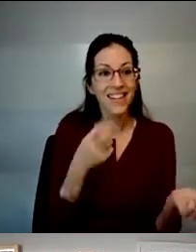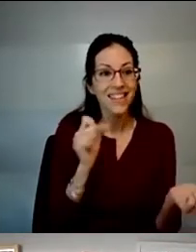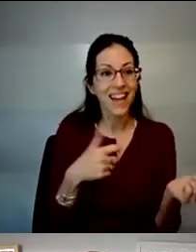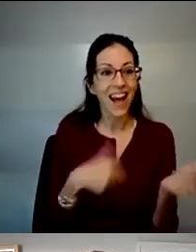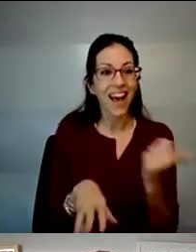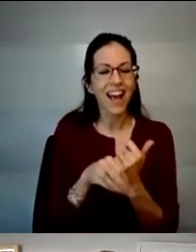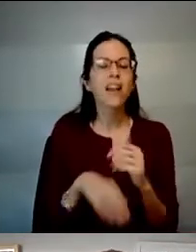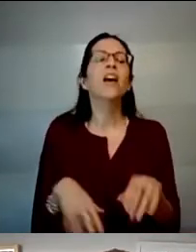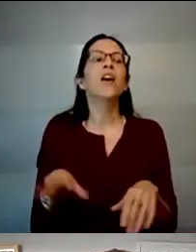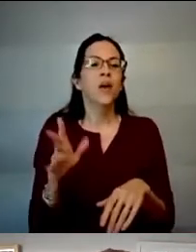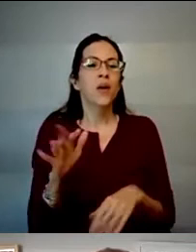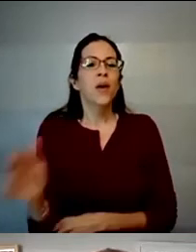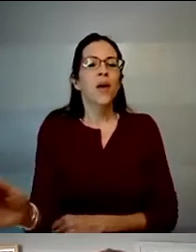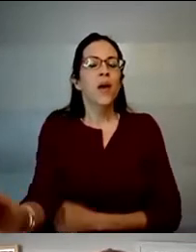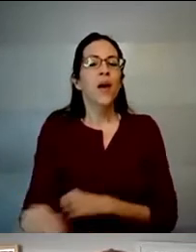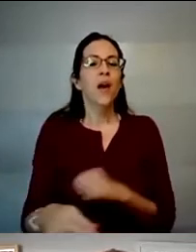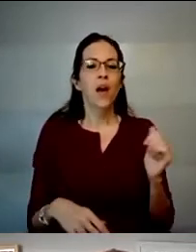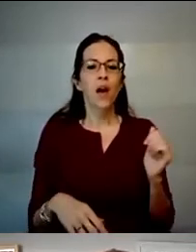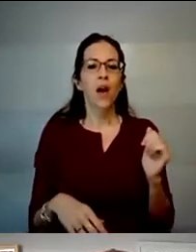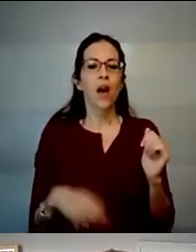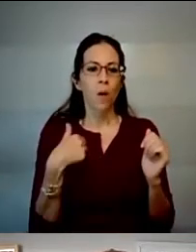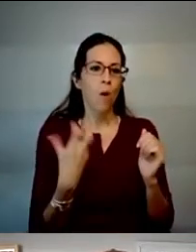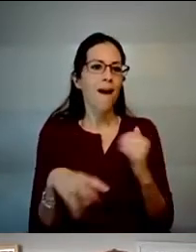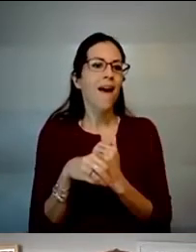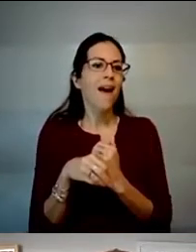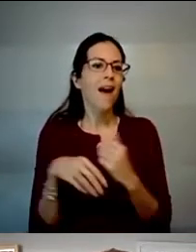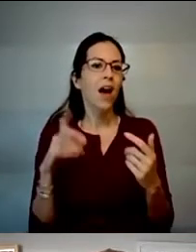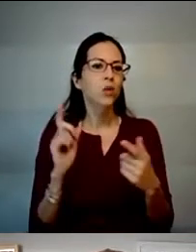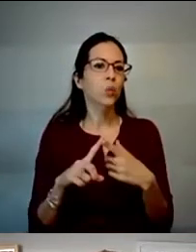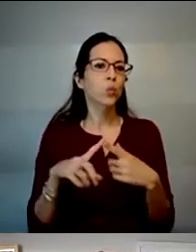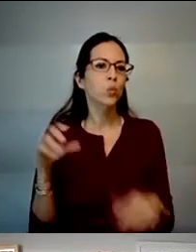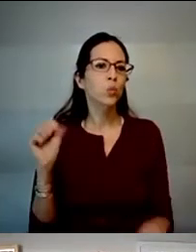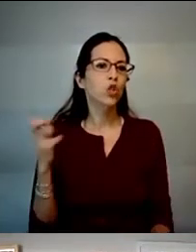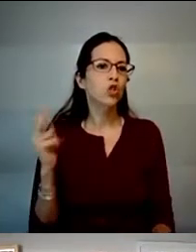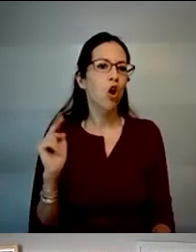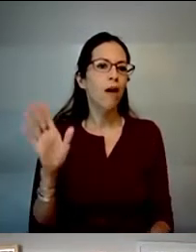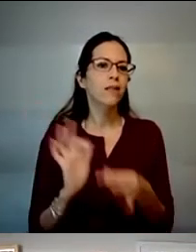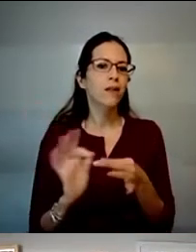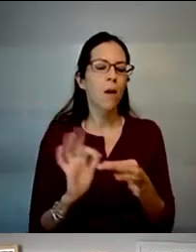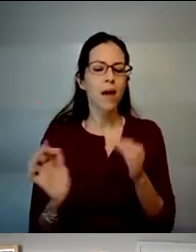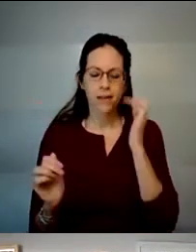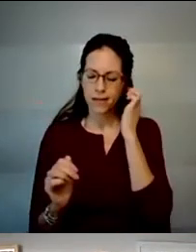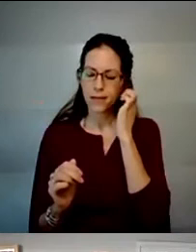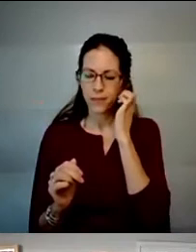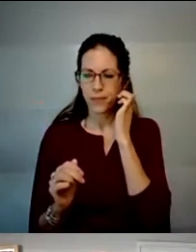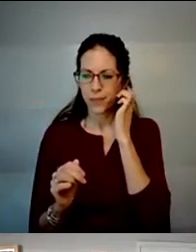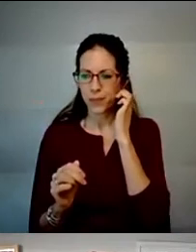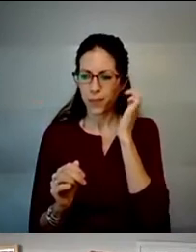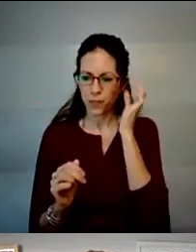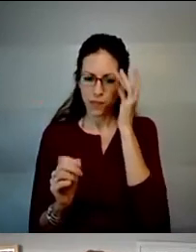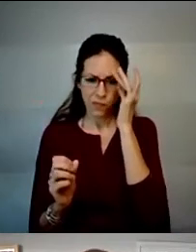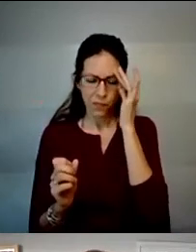with the conversational things and just add to, you know, what Sean said. One of the things we realized early